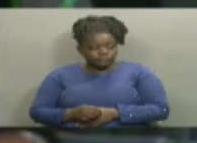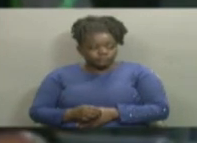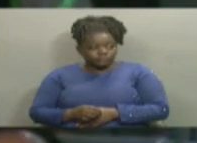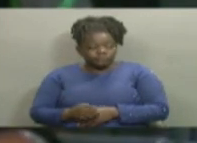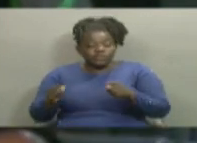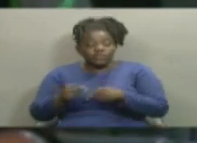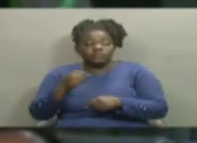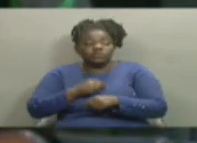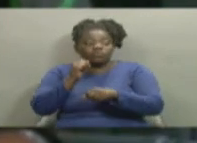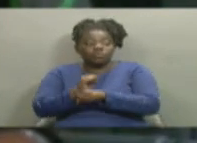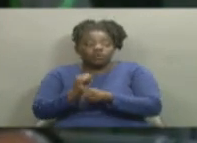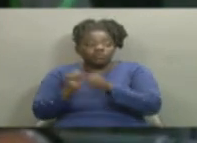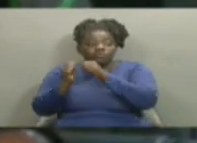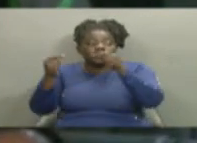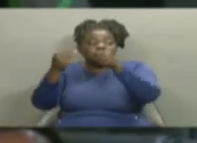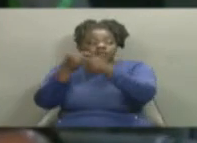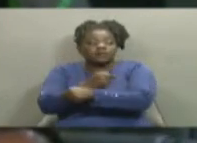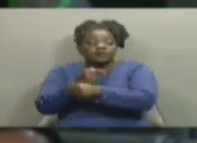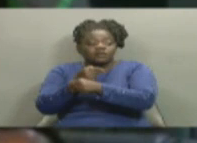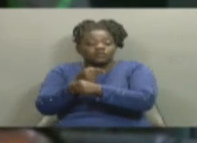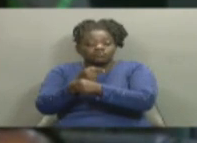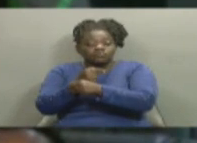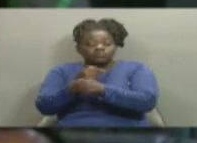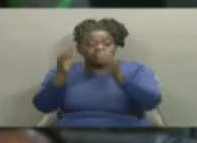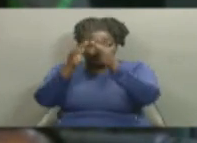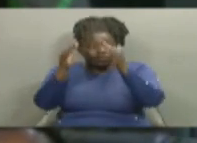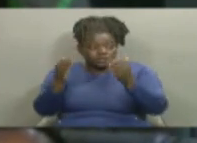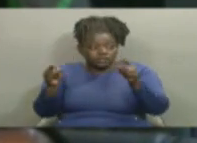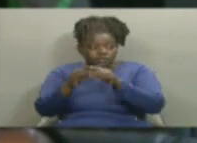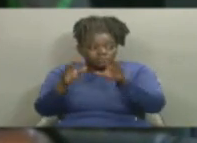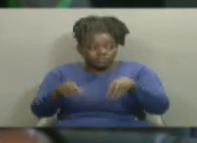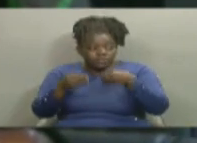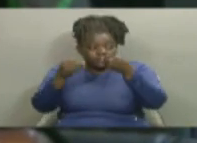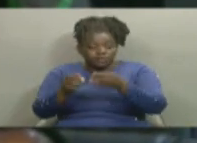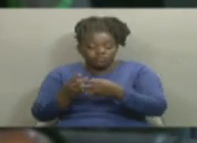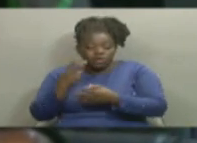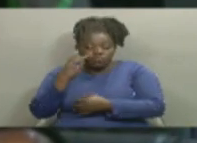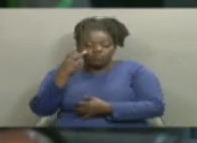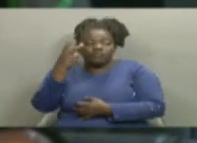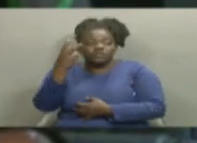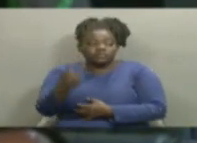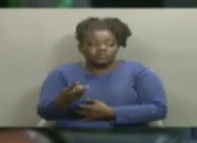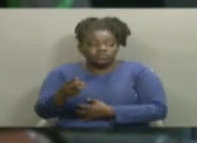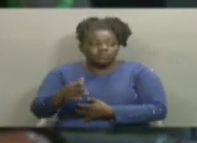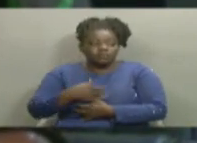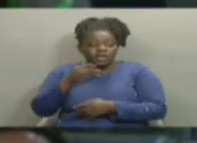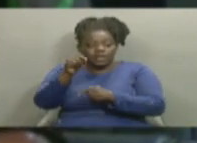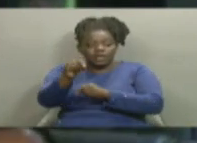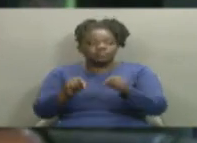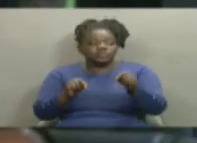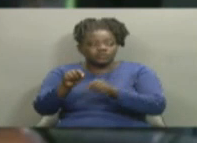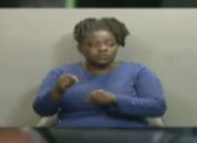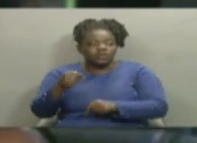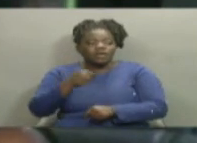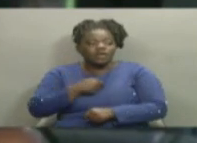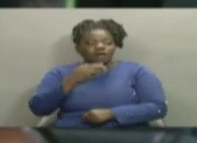And I will work with the opposition to the extent that they provide oversight over my administration. I